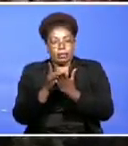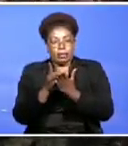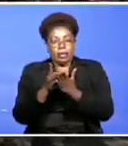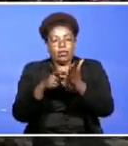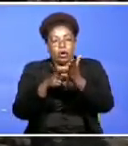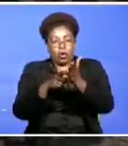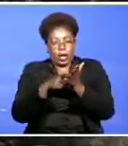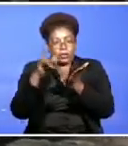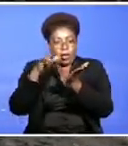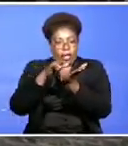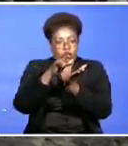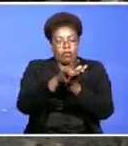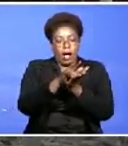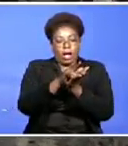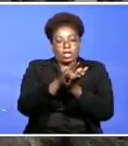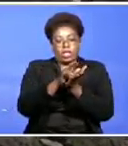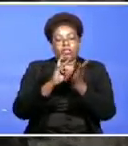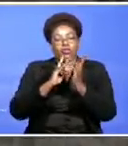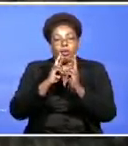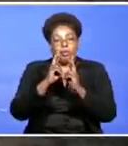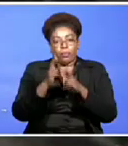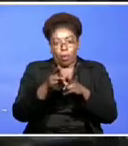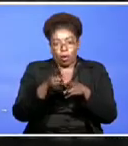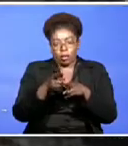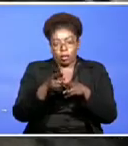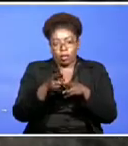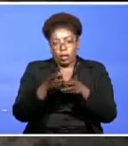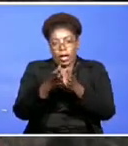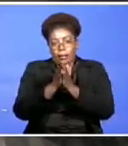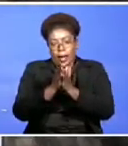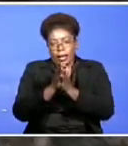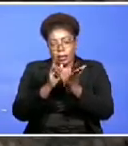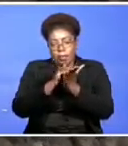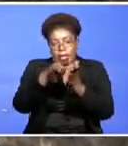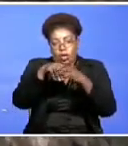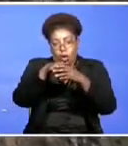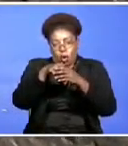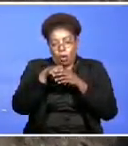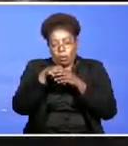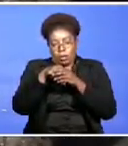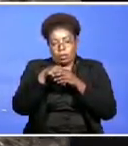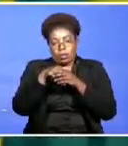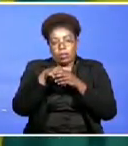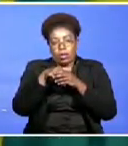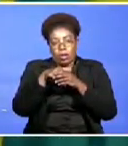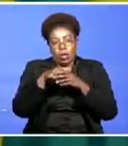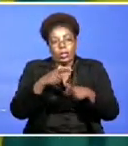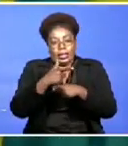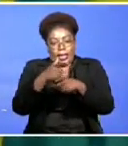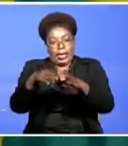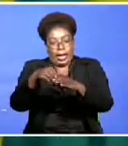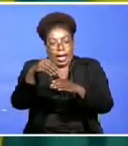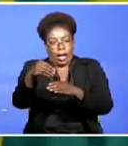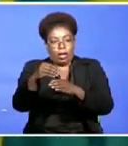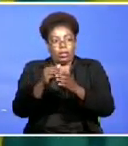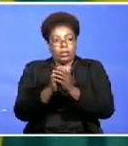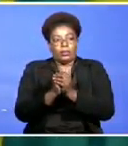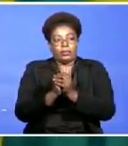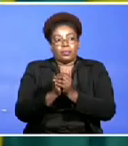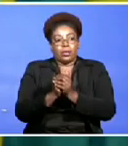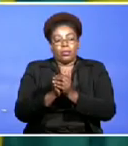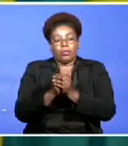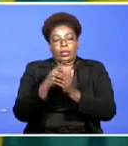request for the aircraft's maintenance reports was made and honored by the plane's owner who leased the aircraft. We could almost certainly